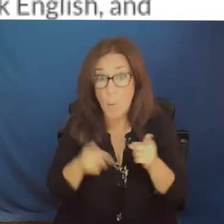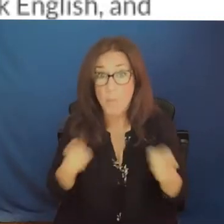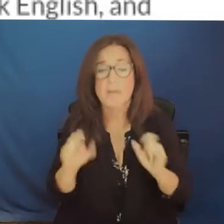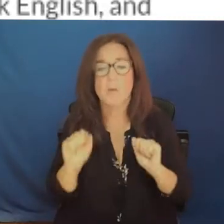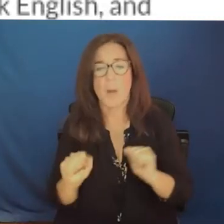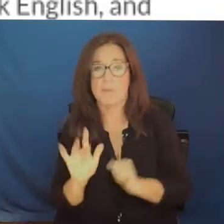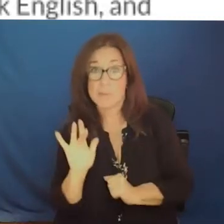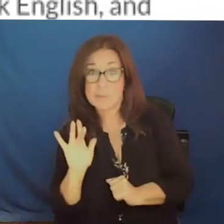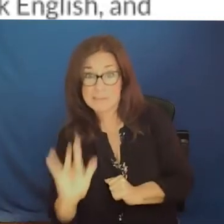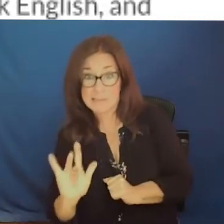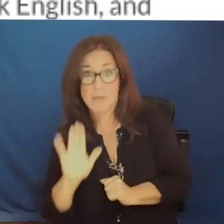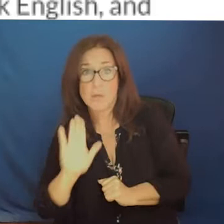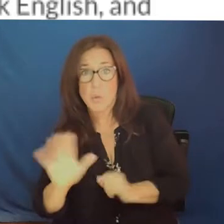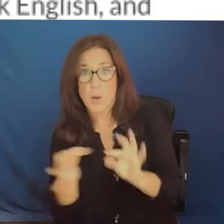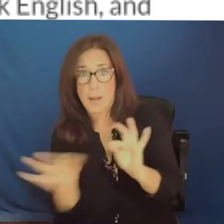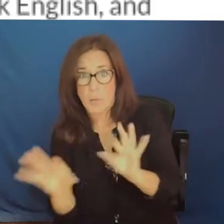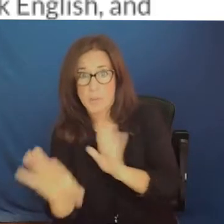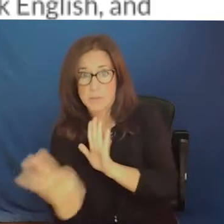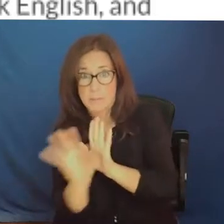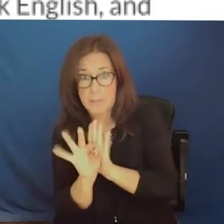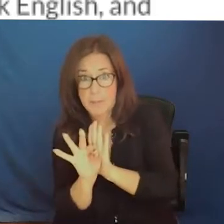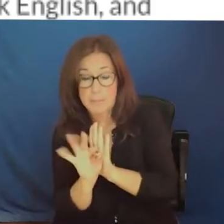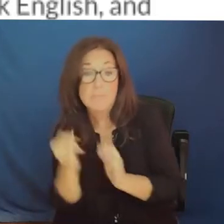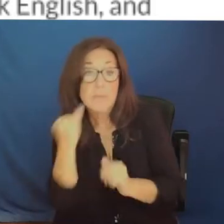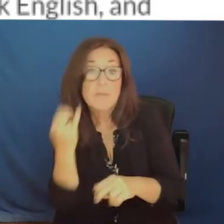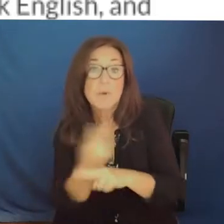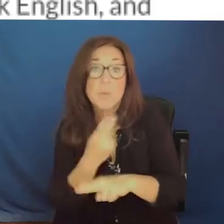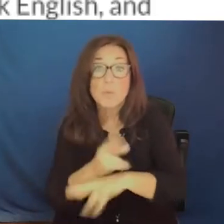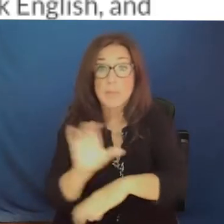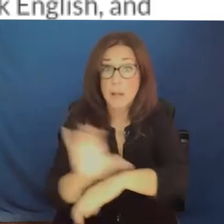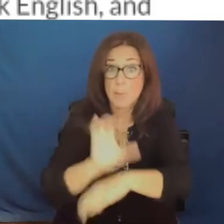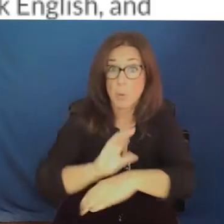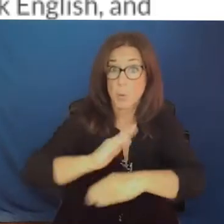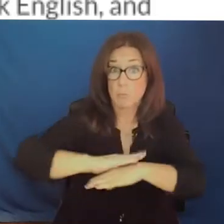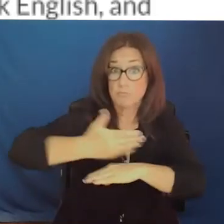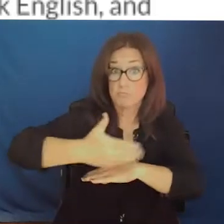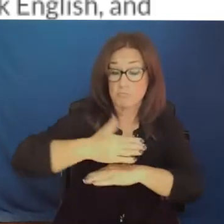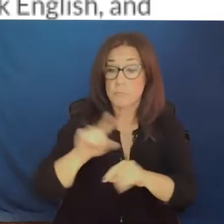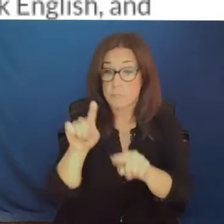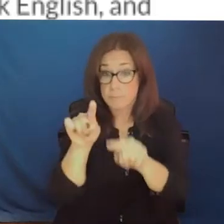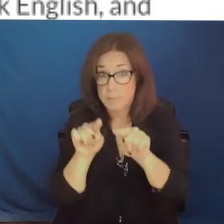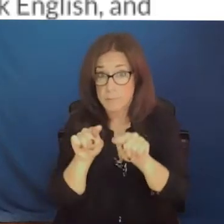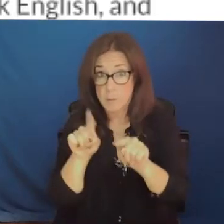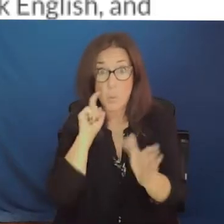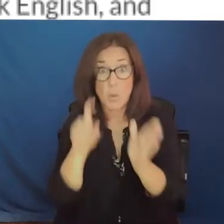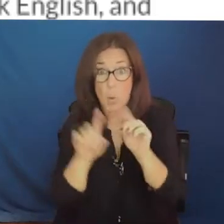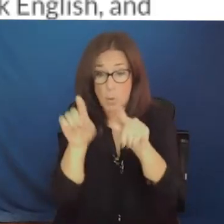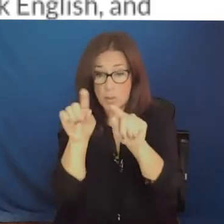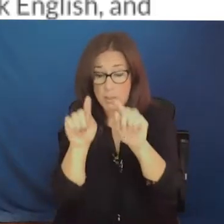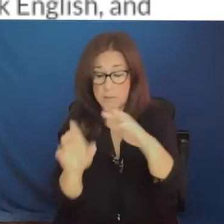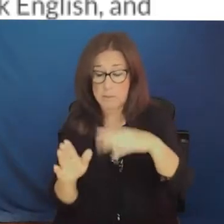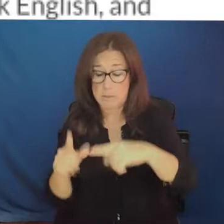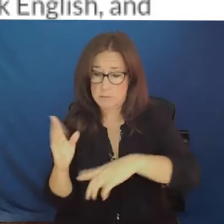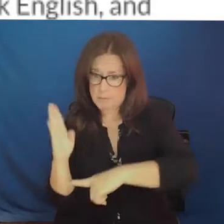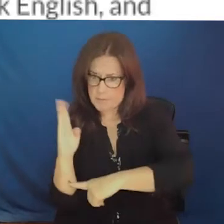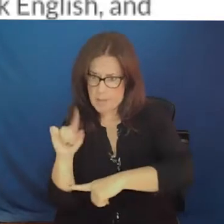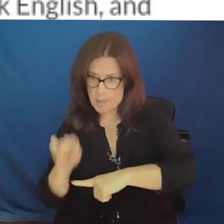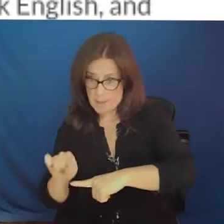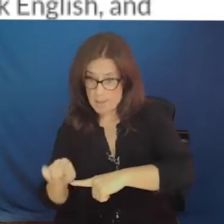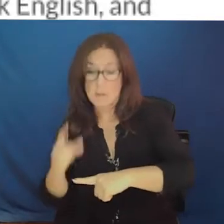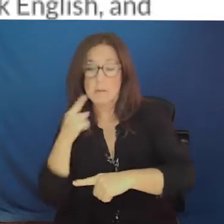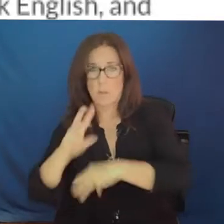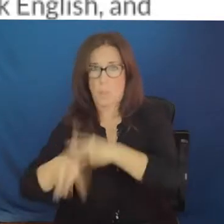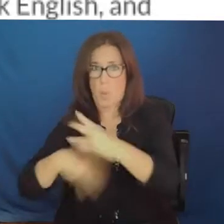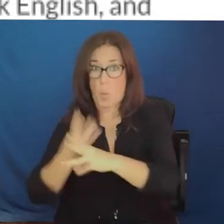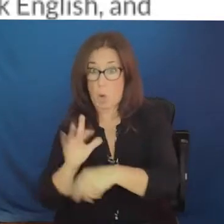If you are using a laptop or desktop, at the bottom right of your screen, you will see a globe icon that says interpretation.